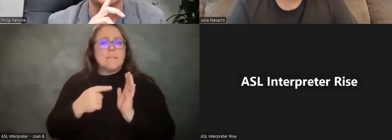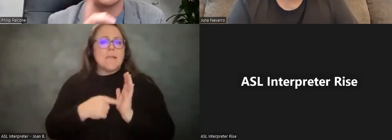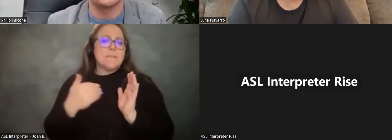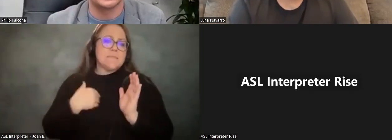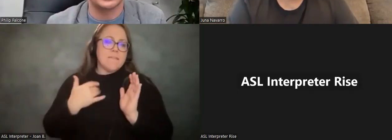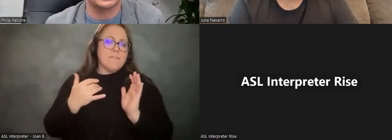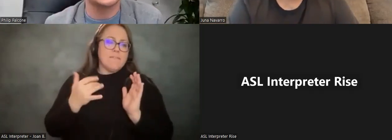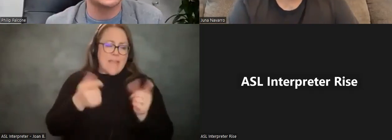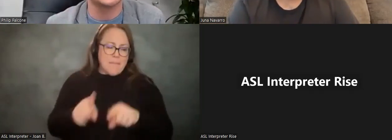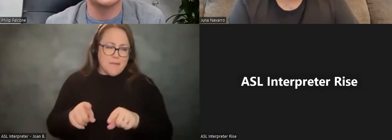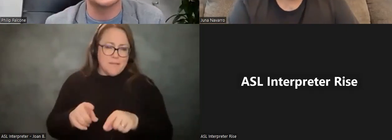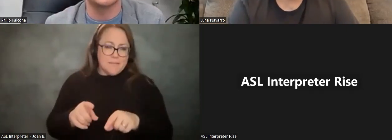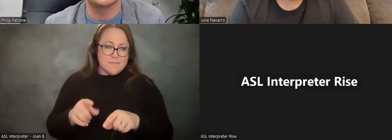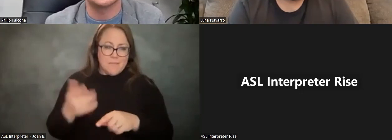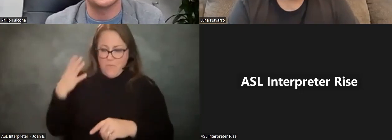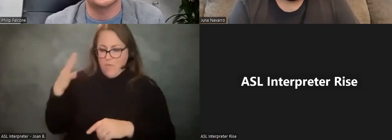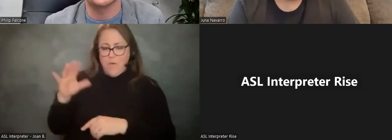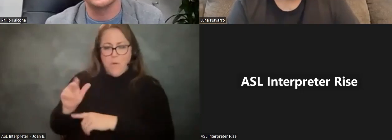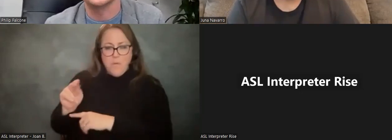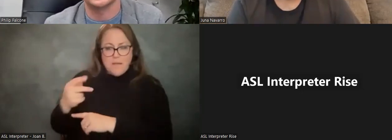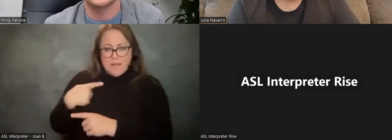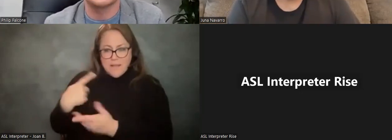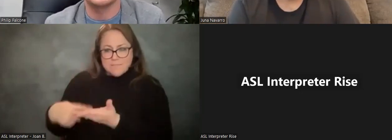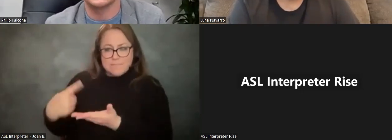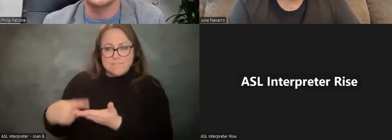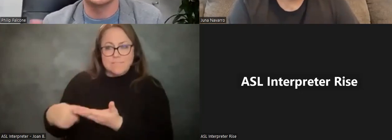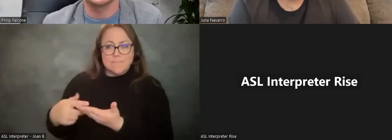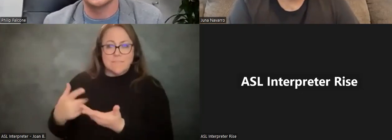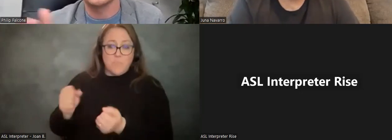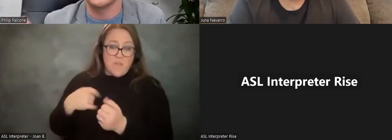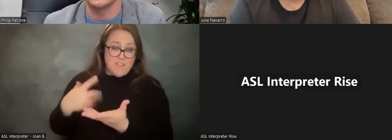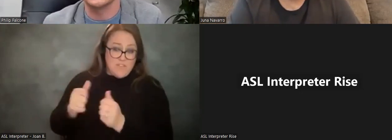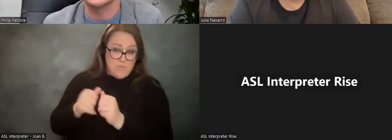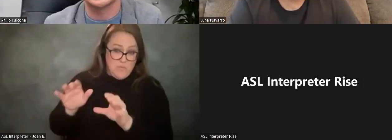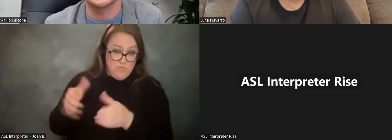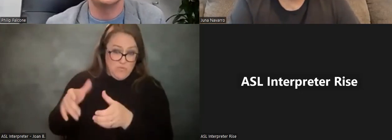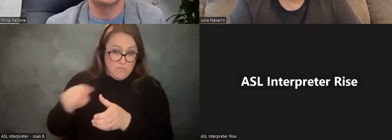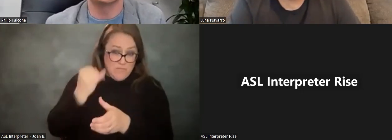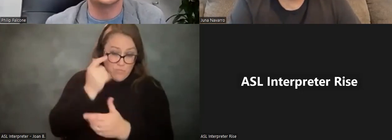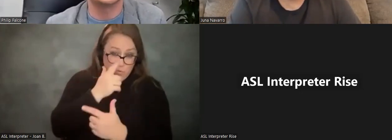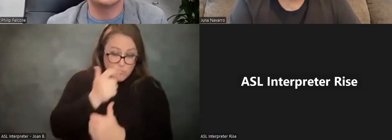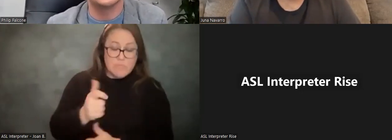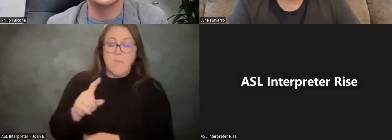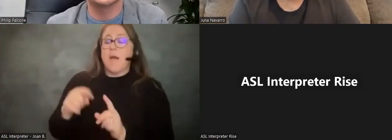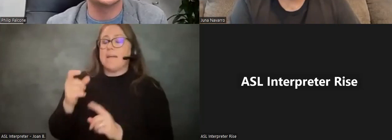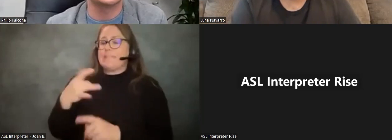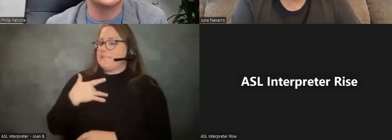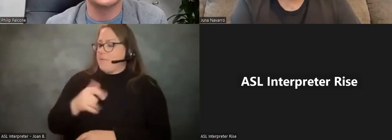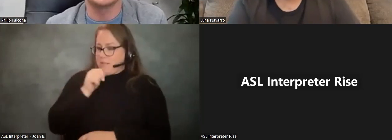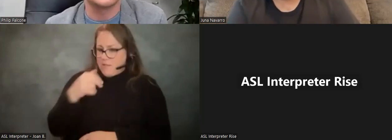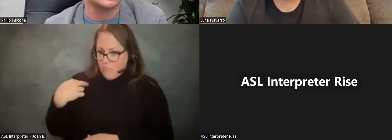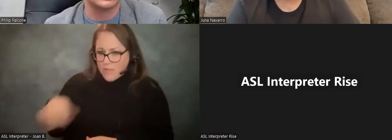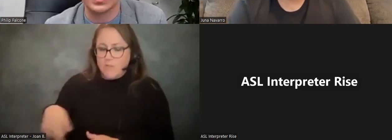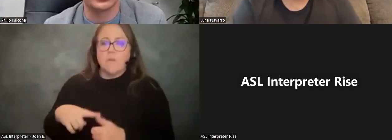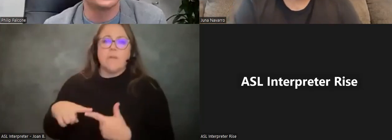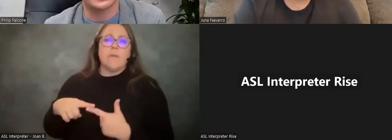instances there. Juan and I had a discussion of some previously that we can maybe chat about later with the group if you all are interested in that. But typically not religion, typically not, of